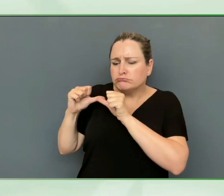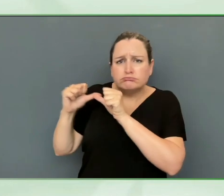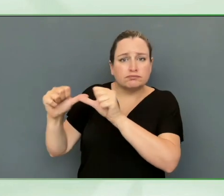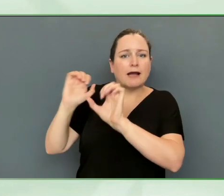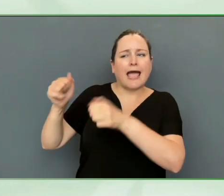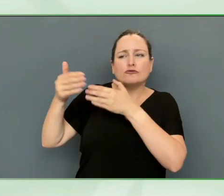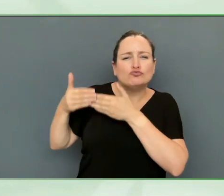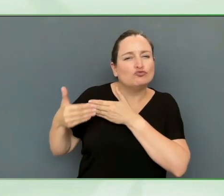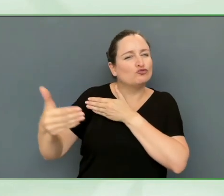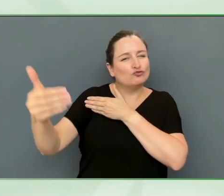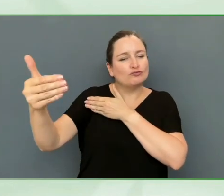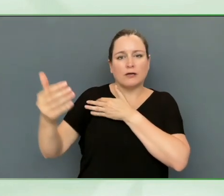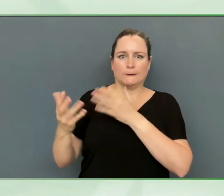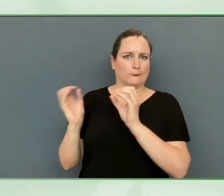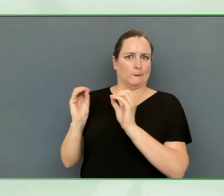something we should work on.